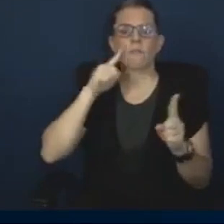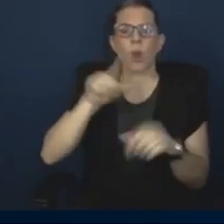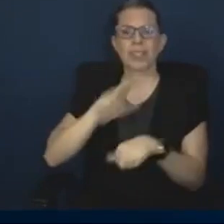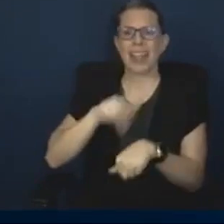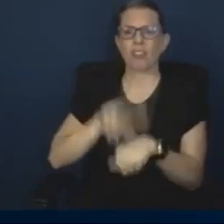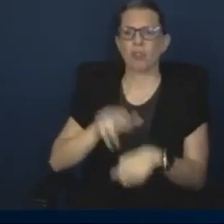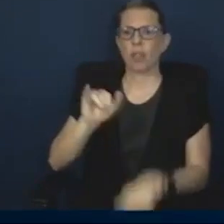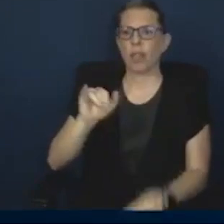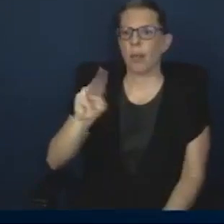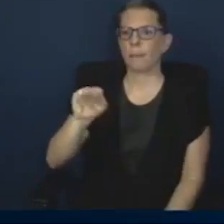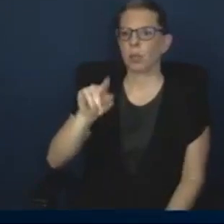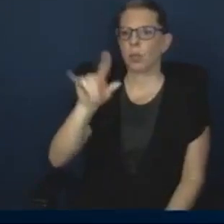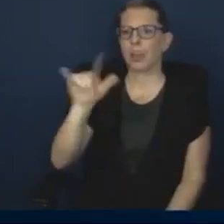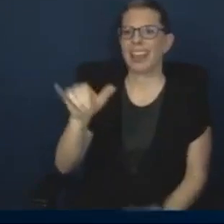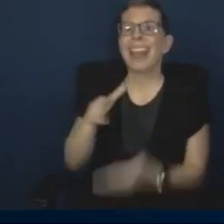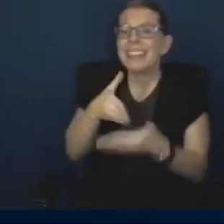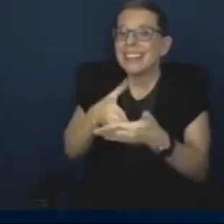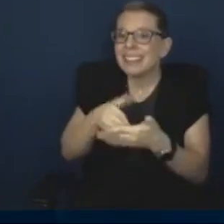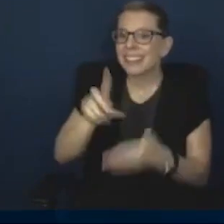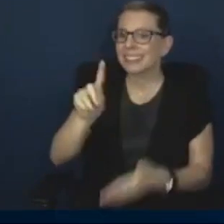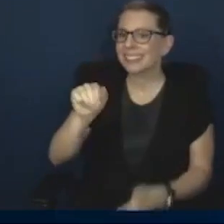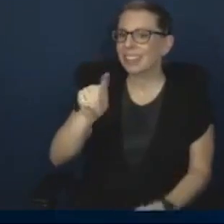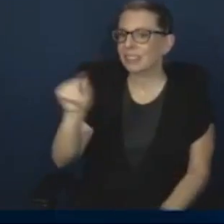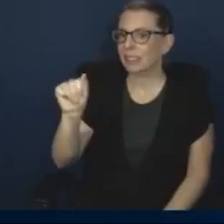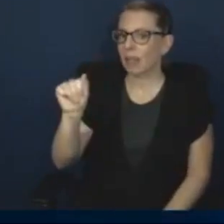Delta variant? Do you still need a vaccine?